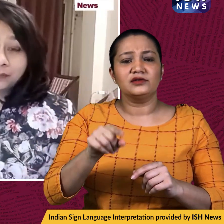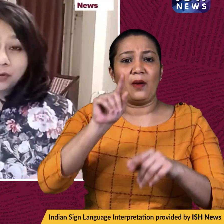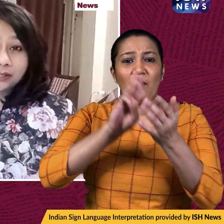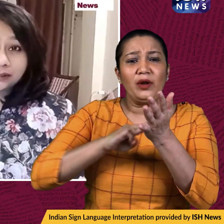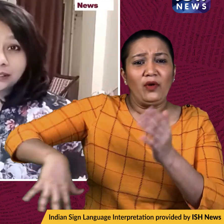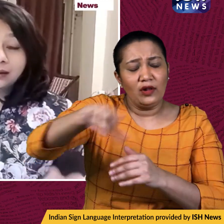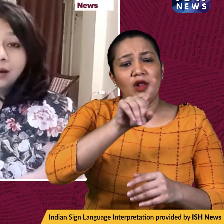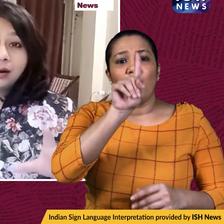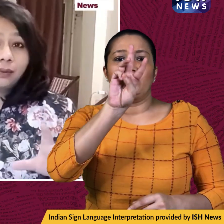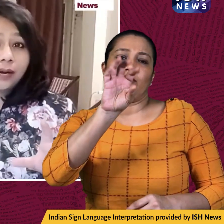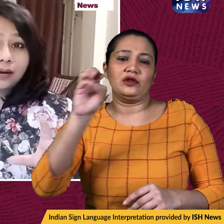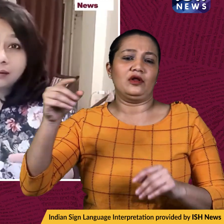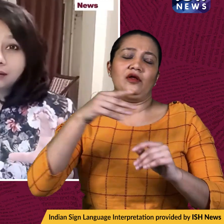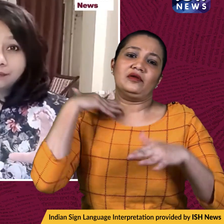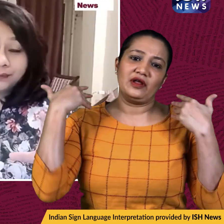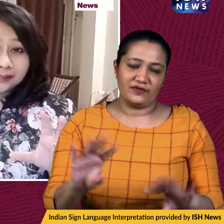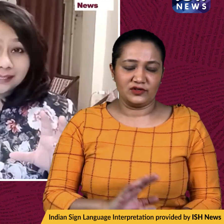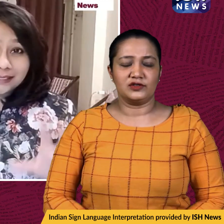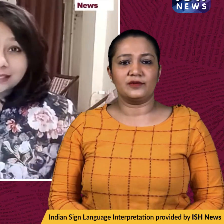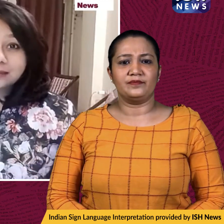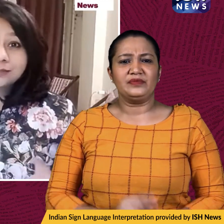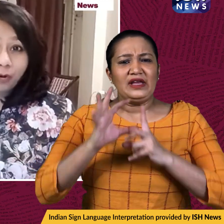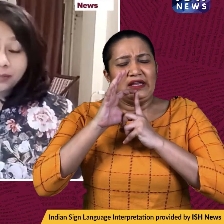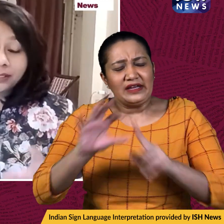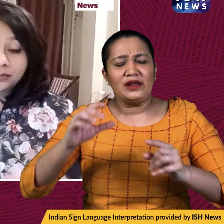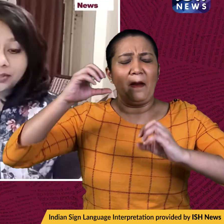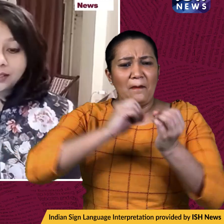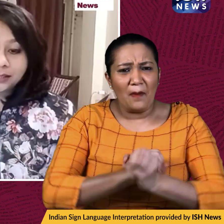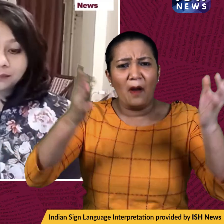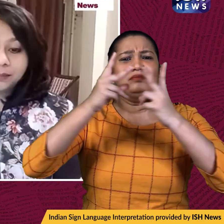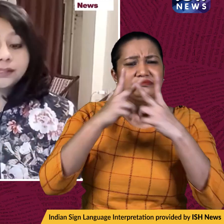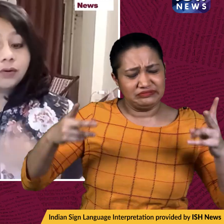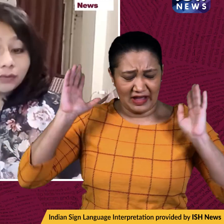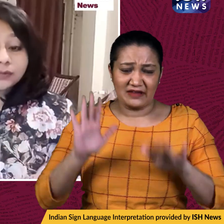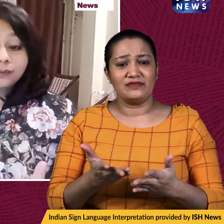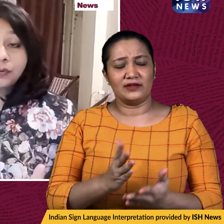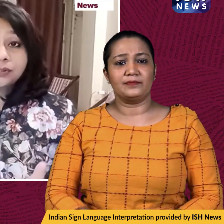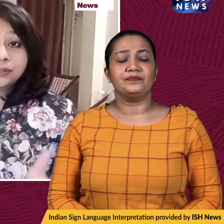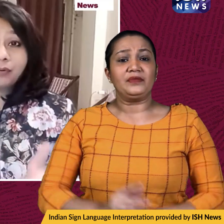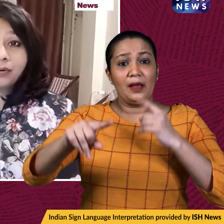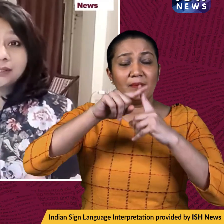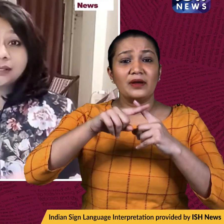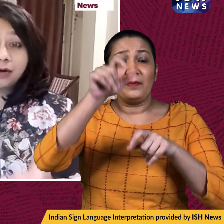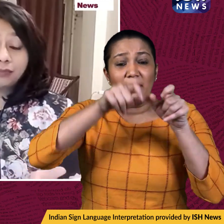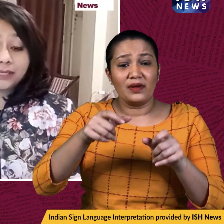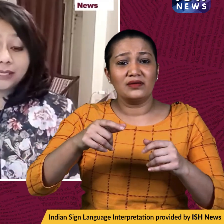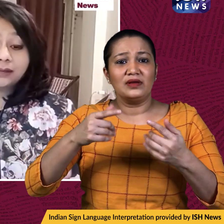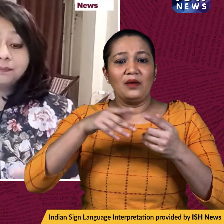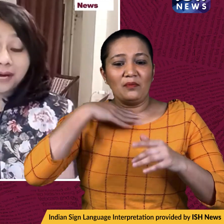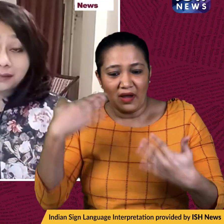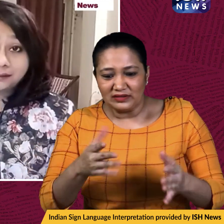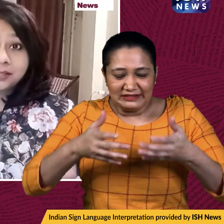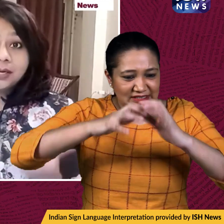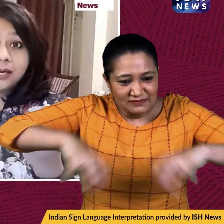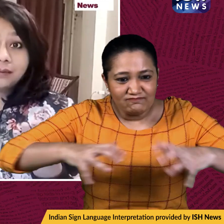that Mariupol has seen, where there's intense bombing and shelling taking place. There are also reports that bodies are now